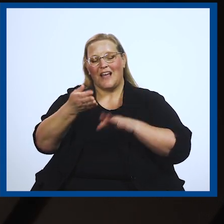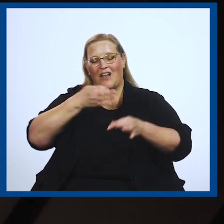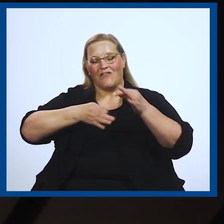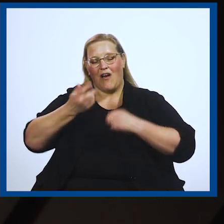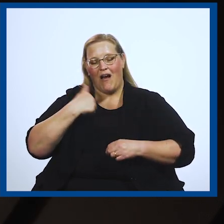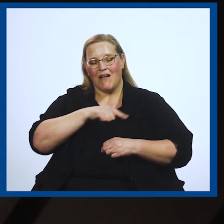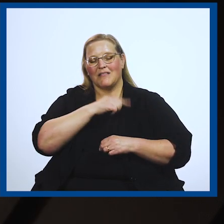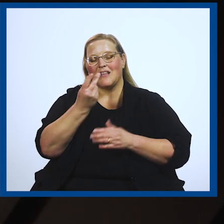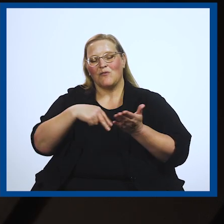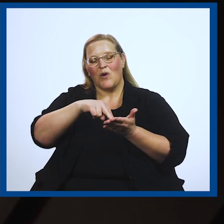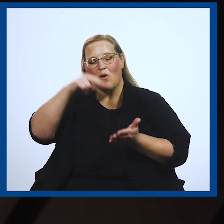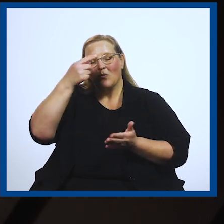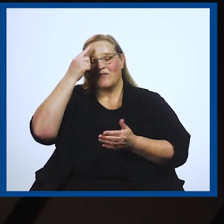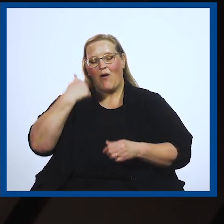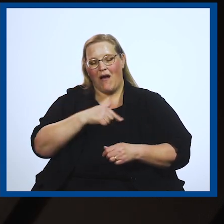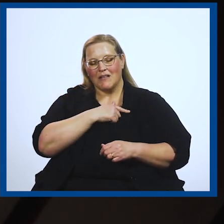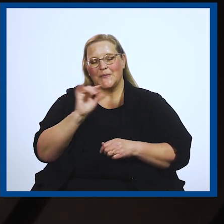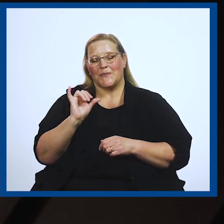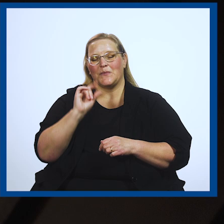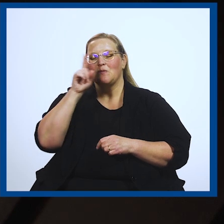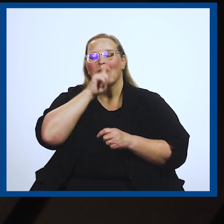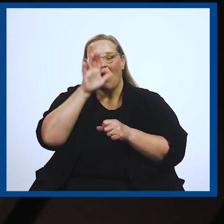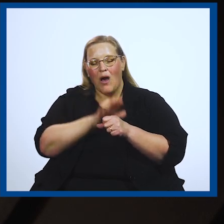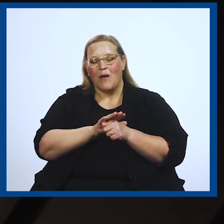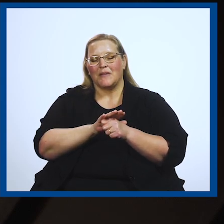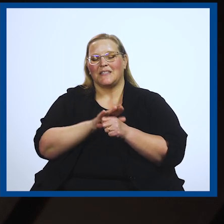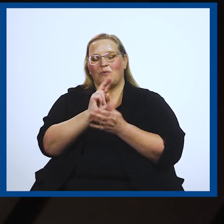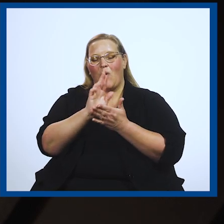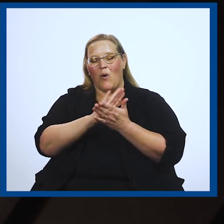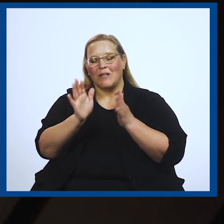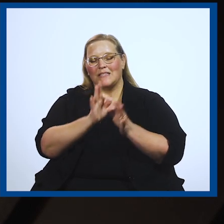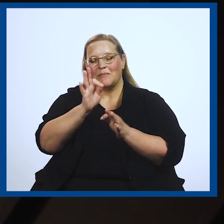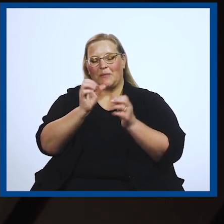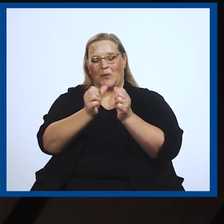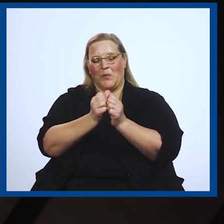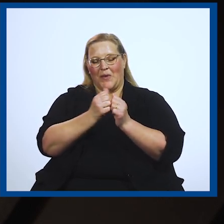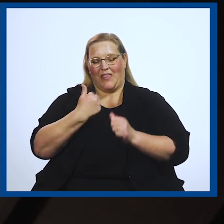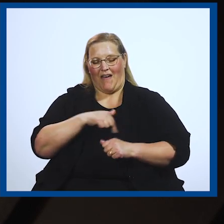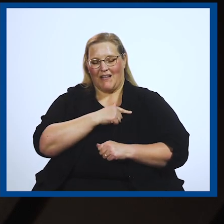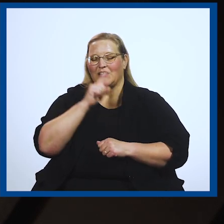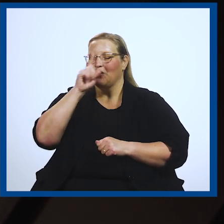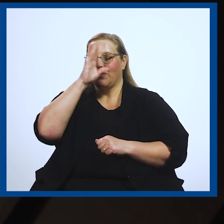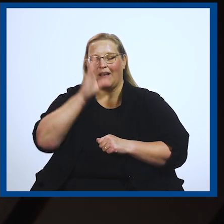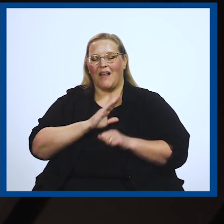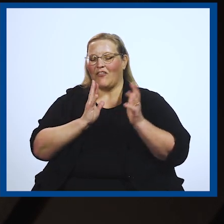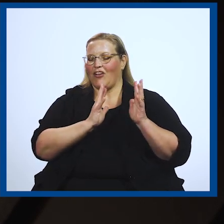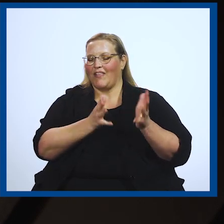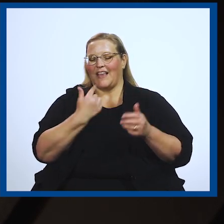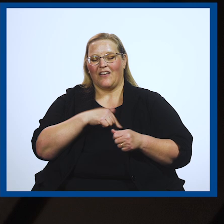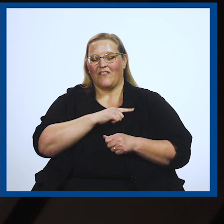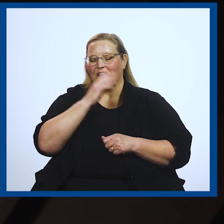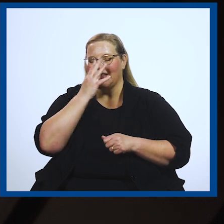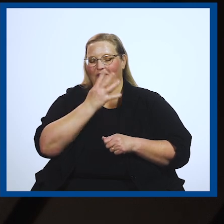us and you rose for us, and you promised that your Holy Spirit would be with us and that you would never leave us